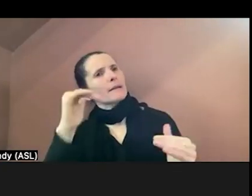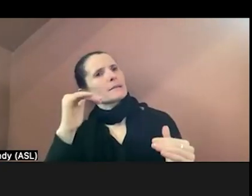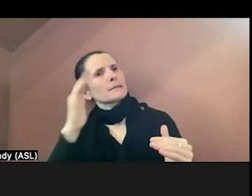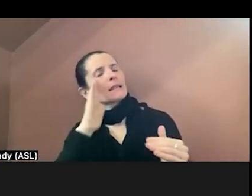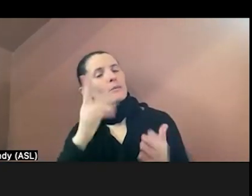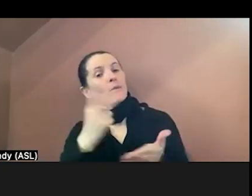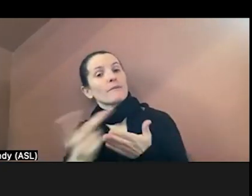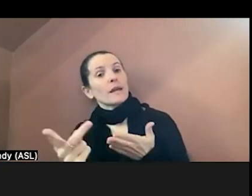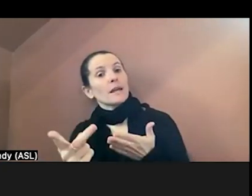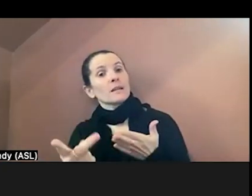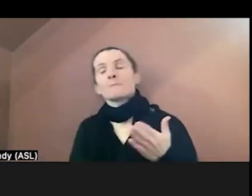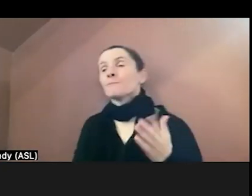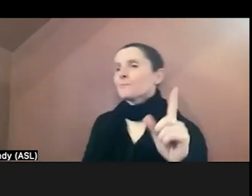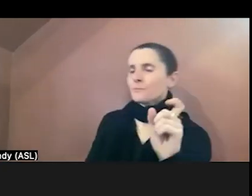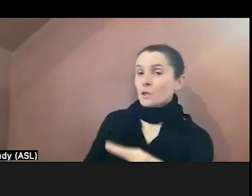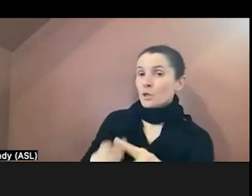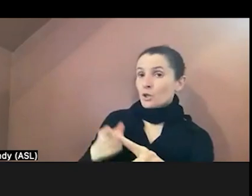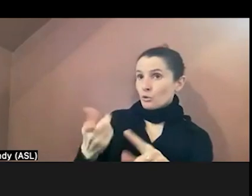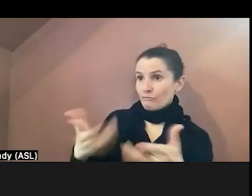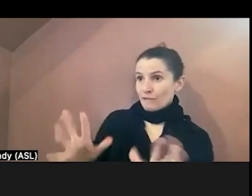you modeled in human error?